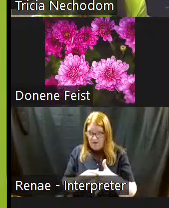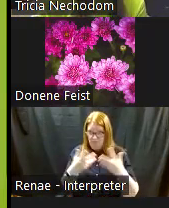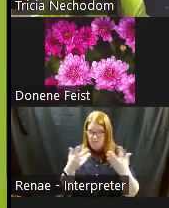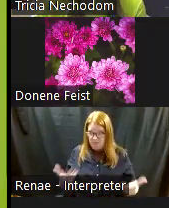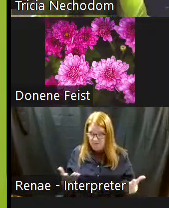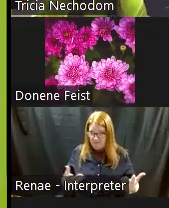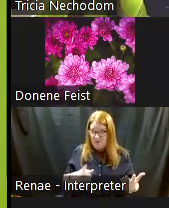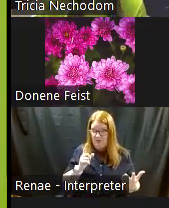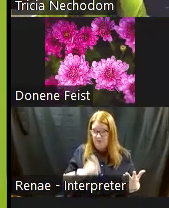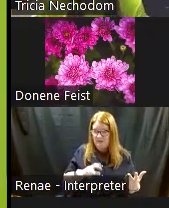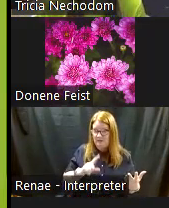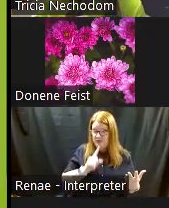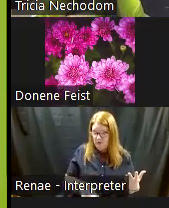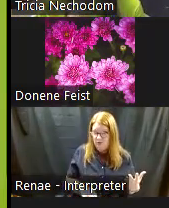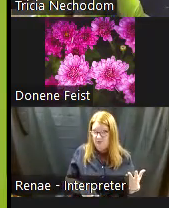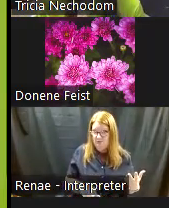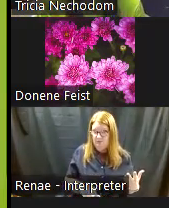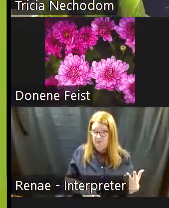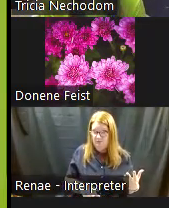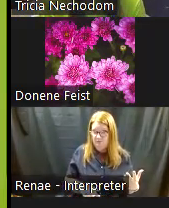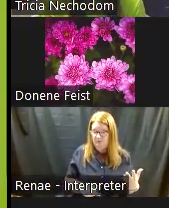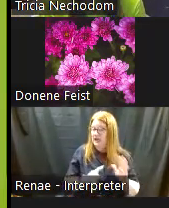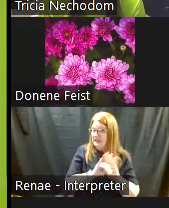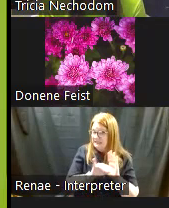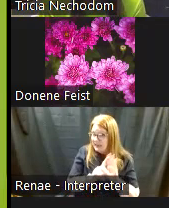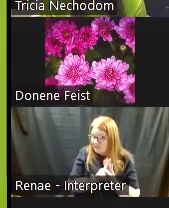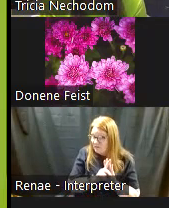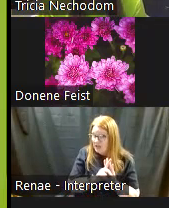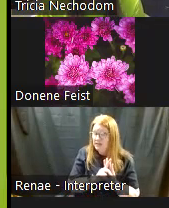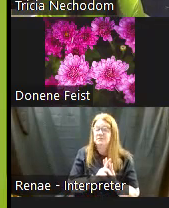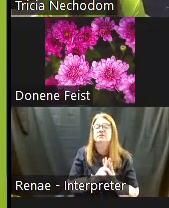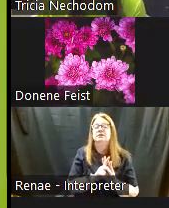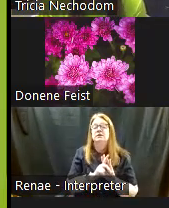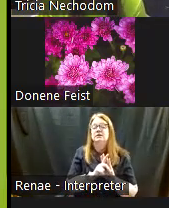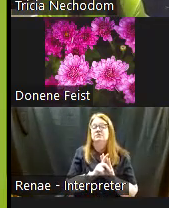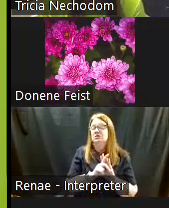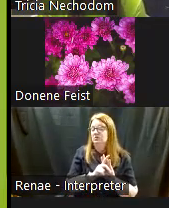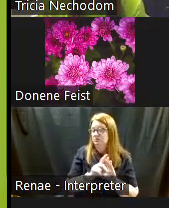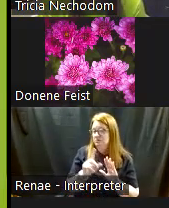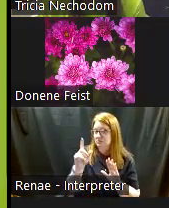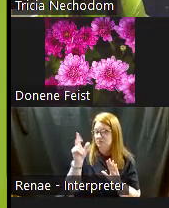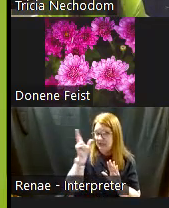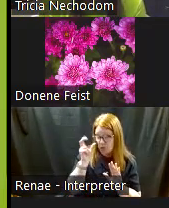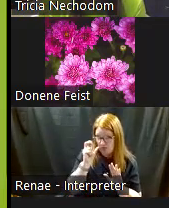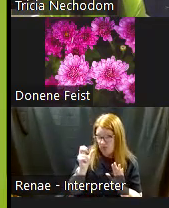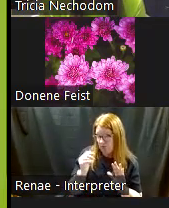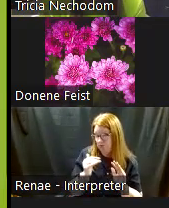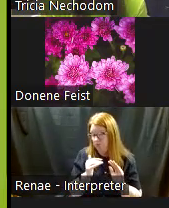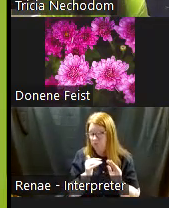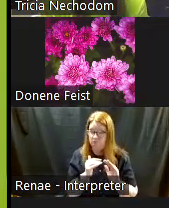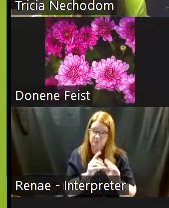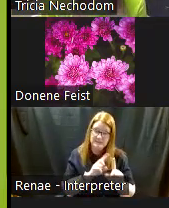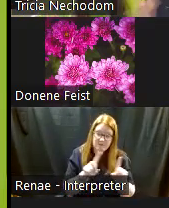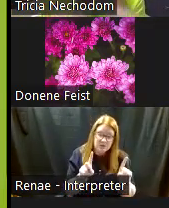to make sure that we are identifying hearing differences early on, and managing them,